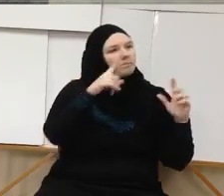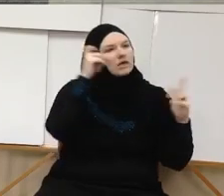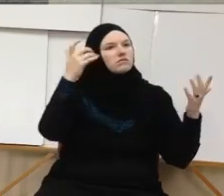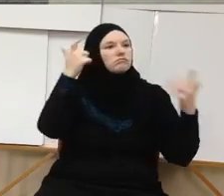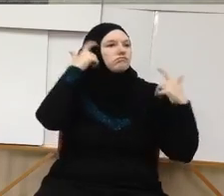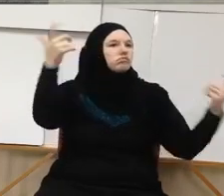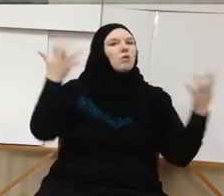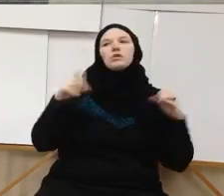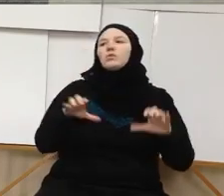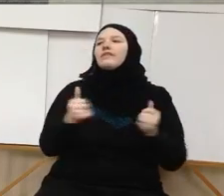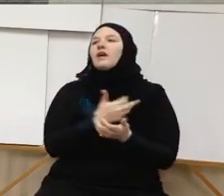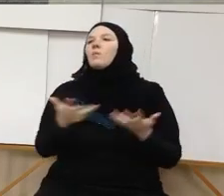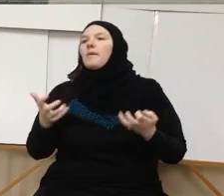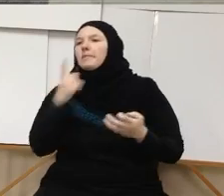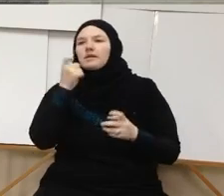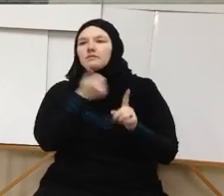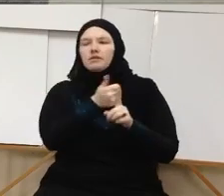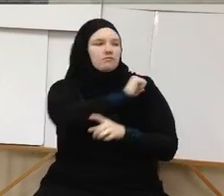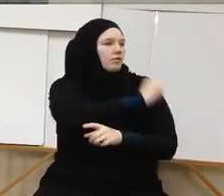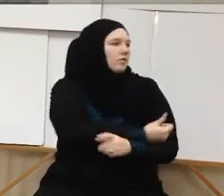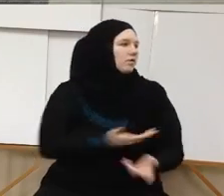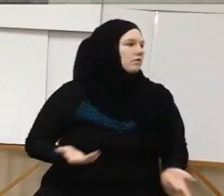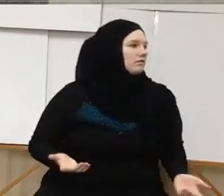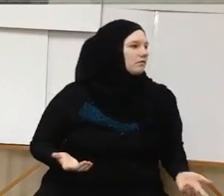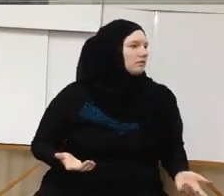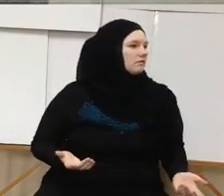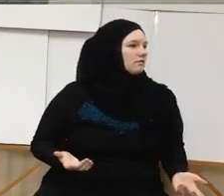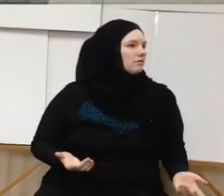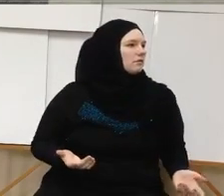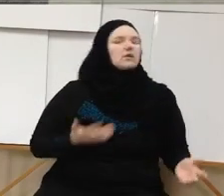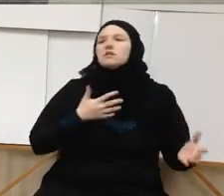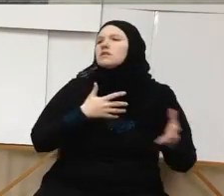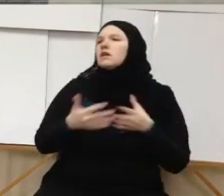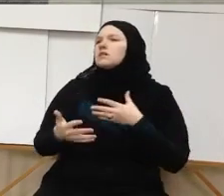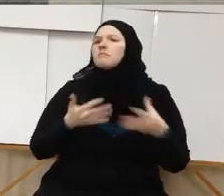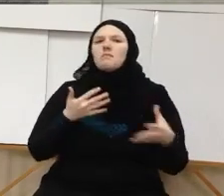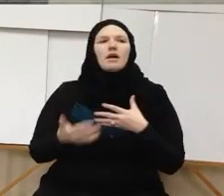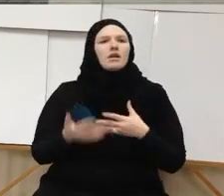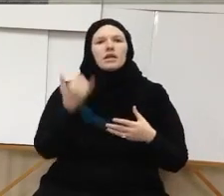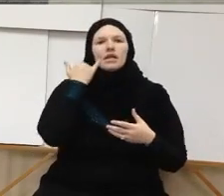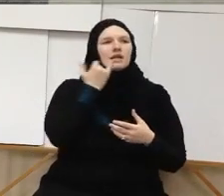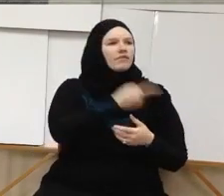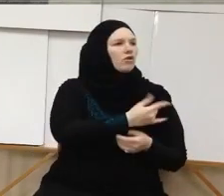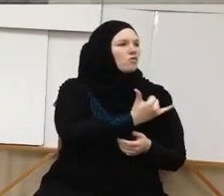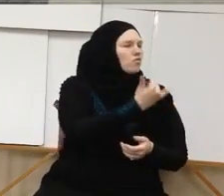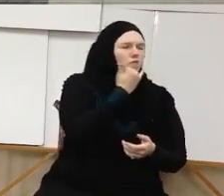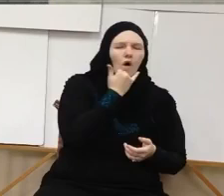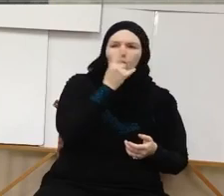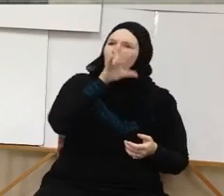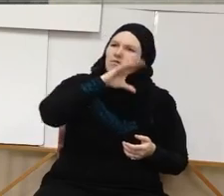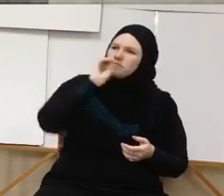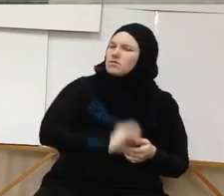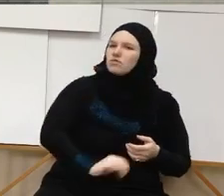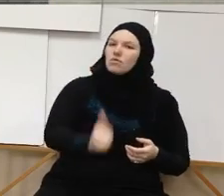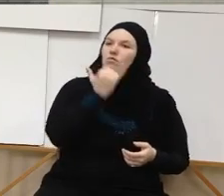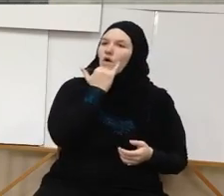are in authority. Because they are in authority, no matter how wrong they could be, no matter